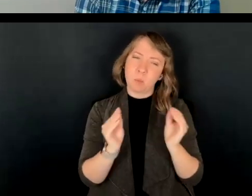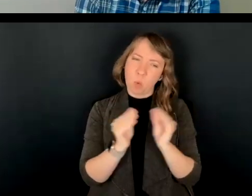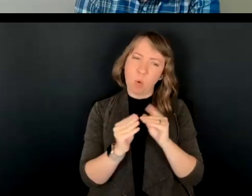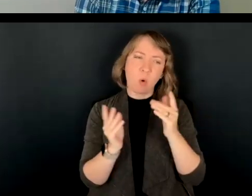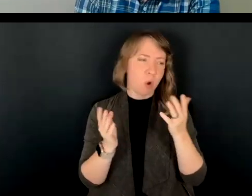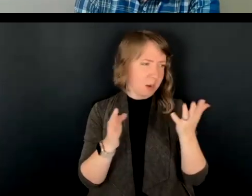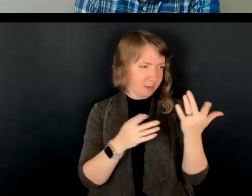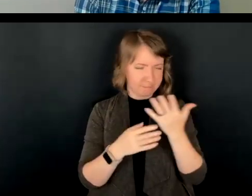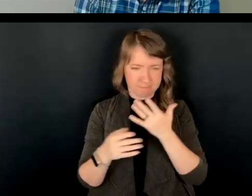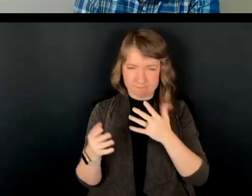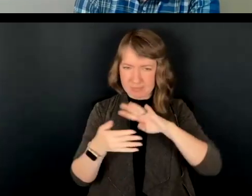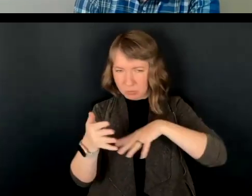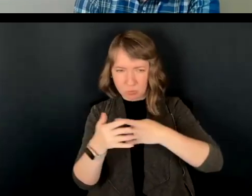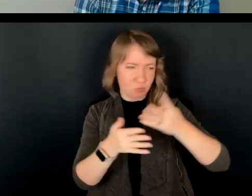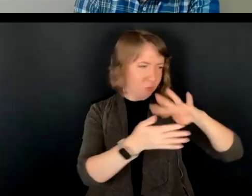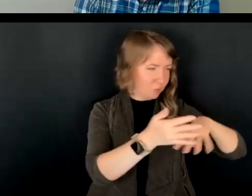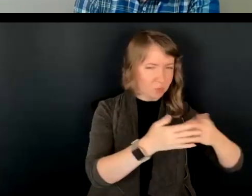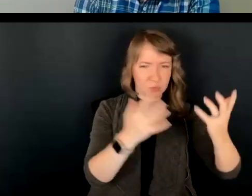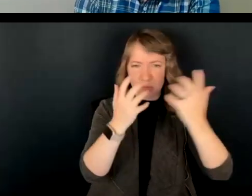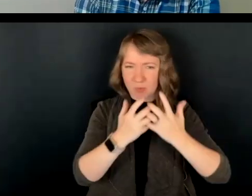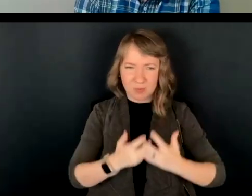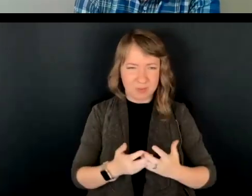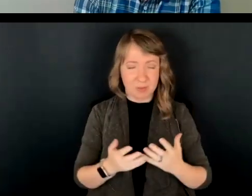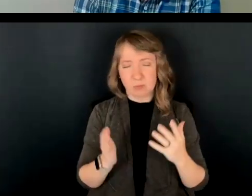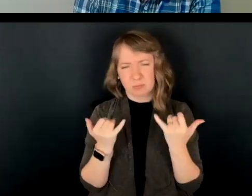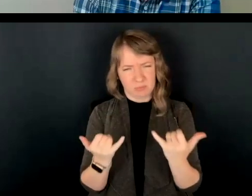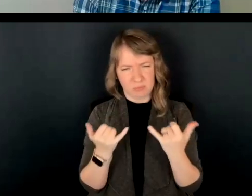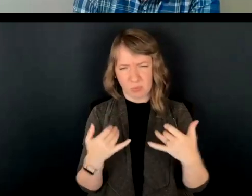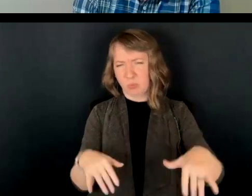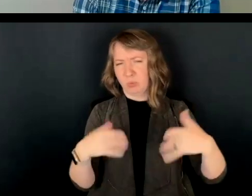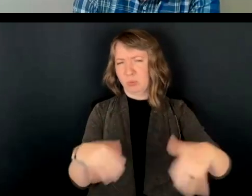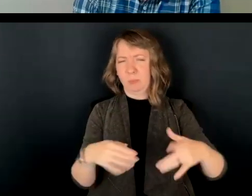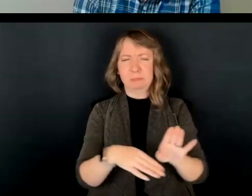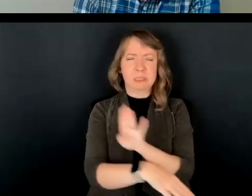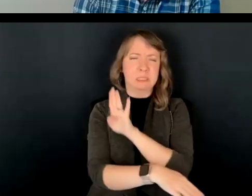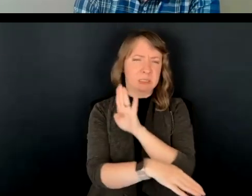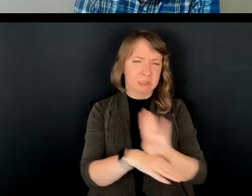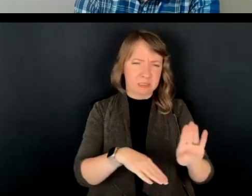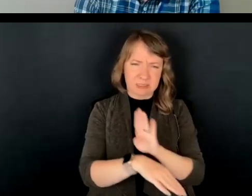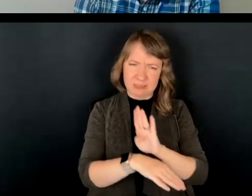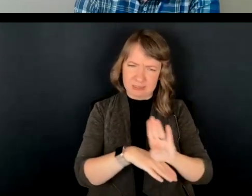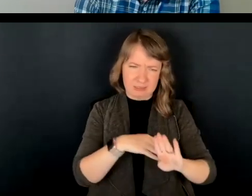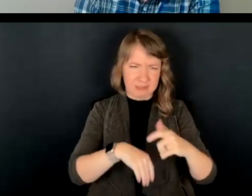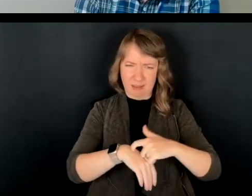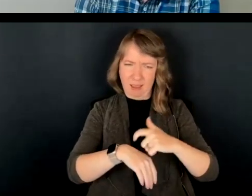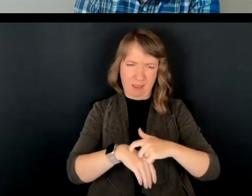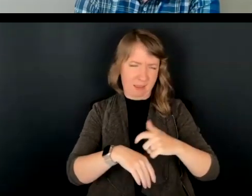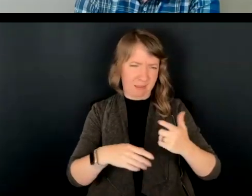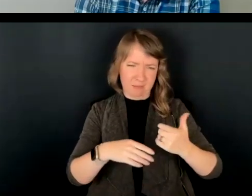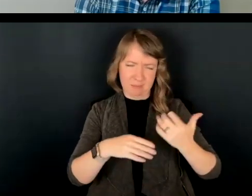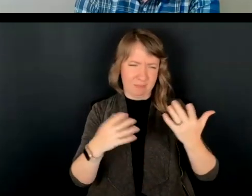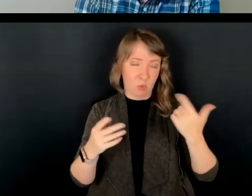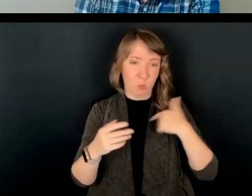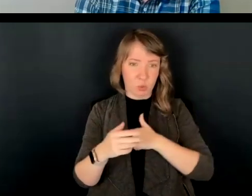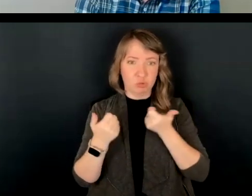specialists at certain times of the year, like right now, is a very extremely busy time of year for any, because we're trying to obligate